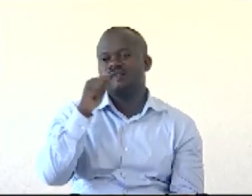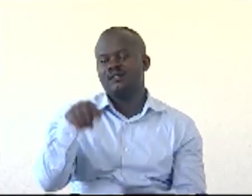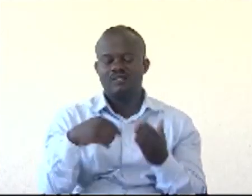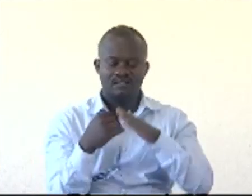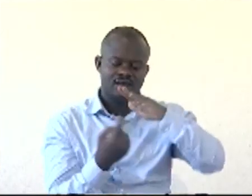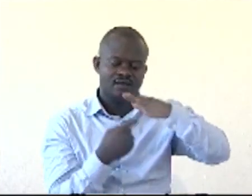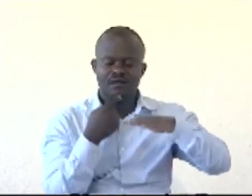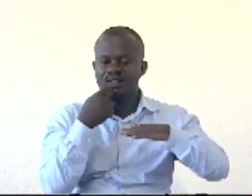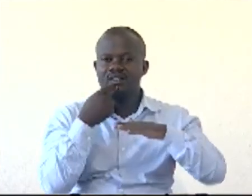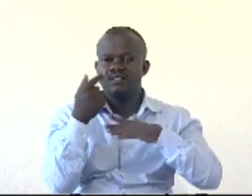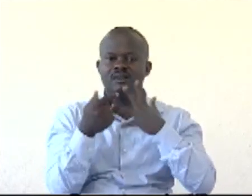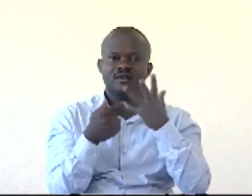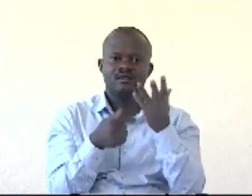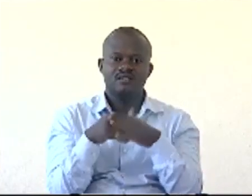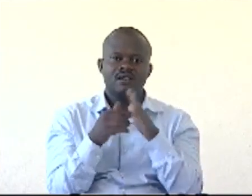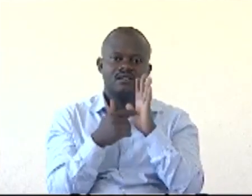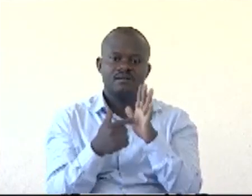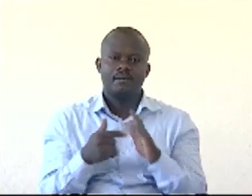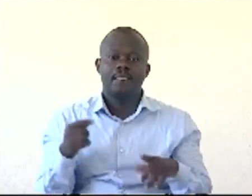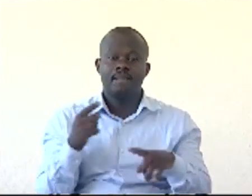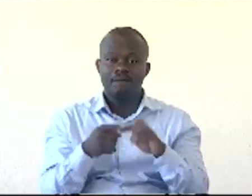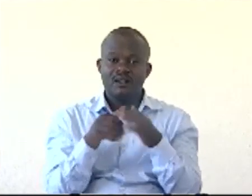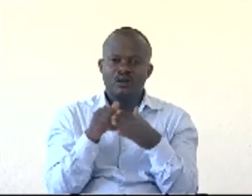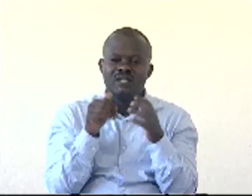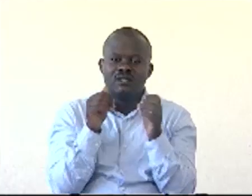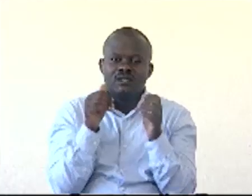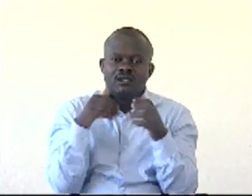say it is a symptom. But when you are shivering,